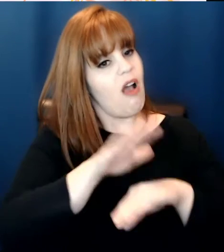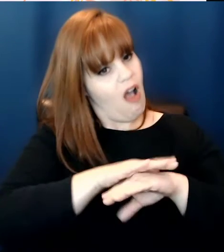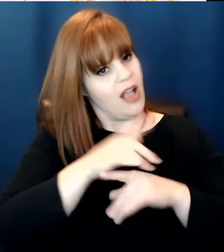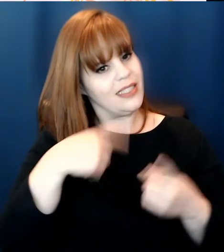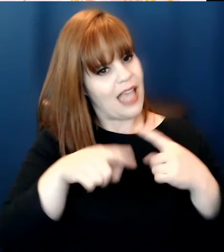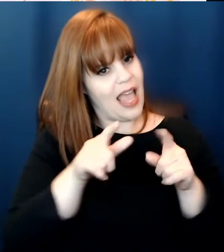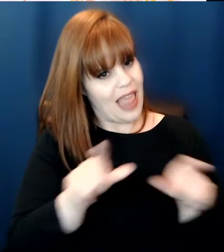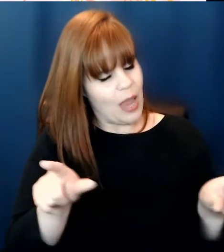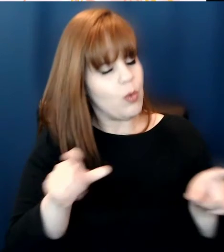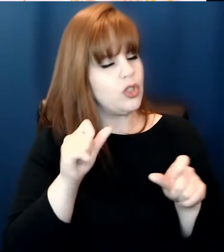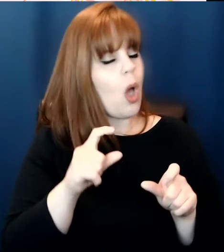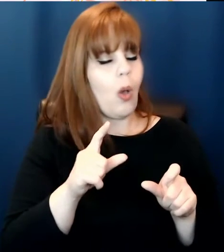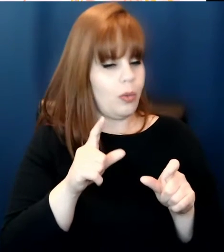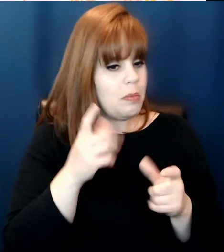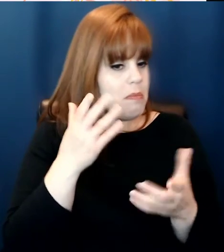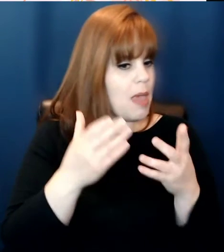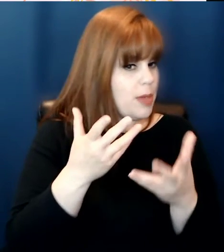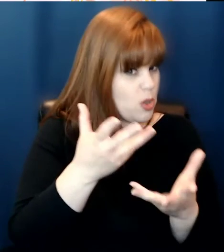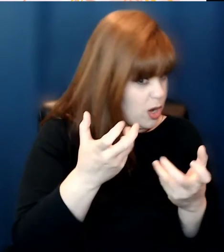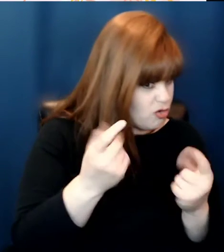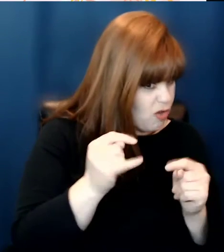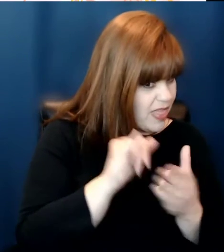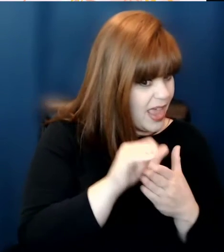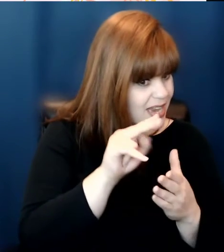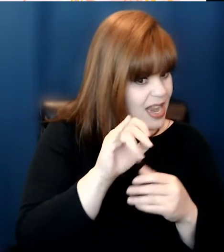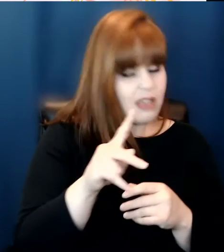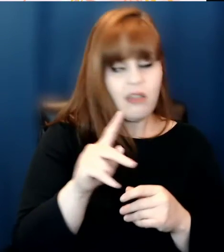that a shot? Yeah, sure. So